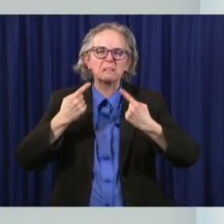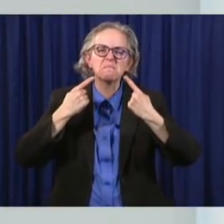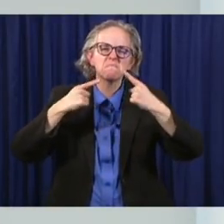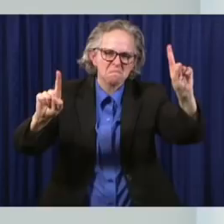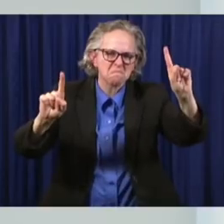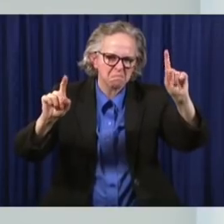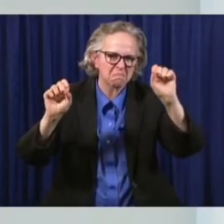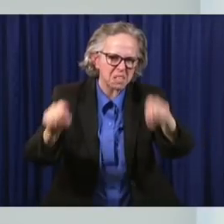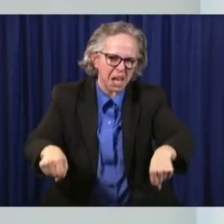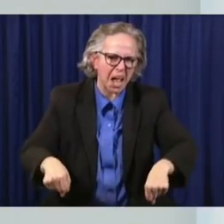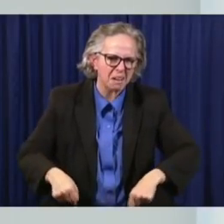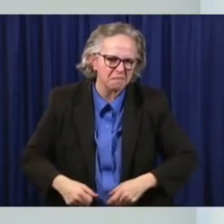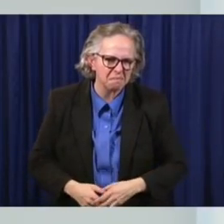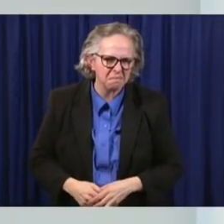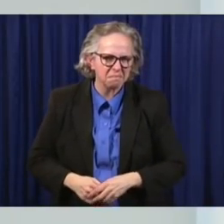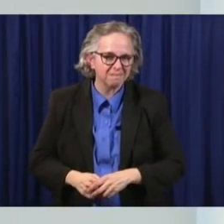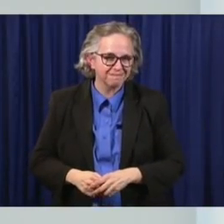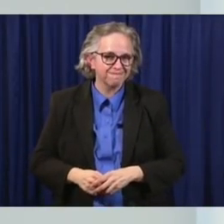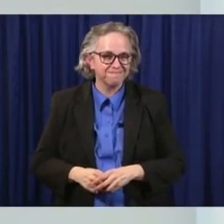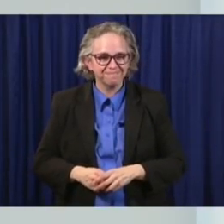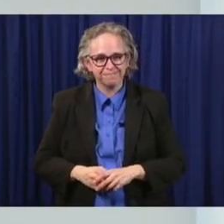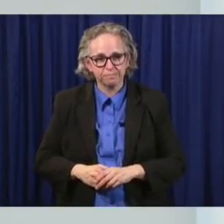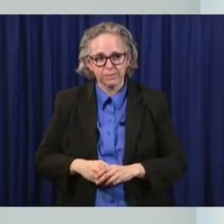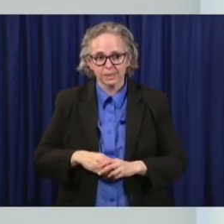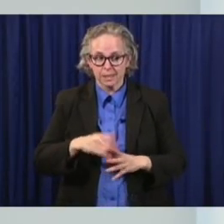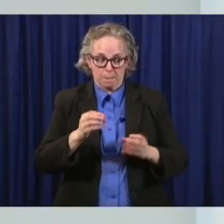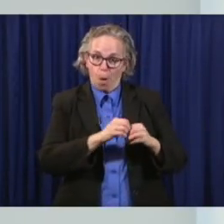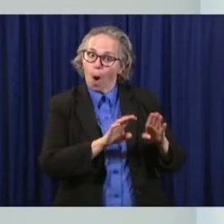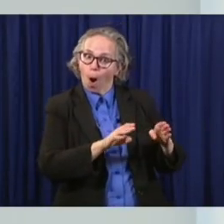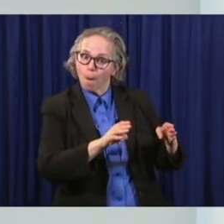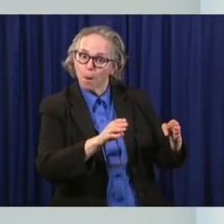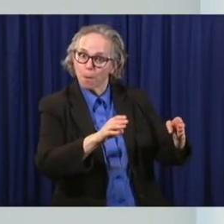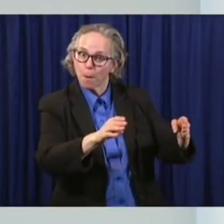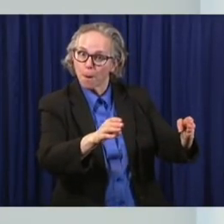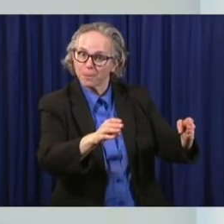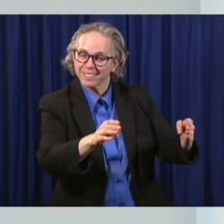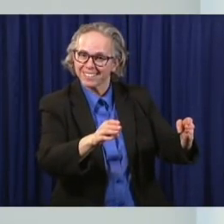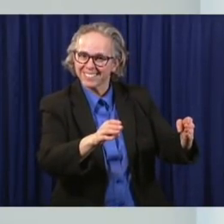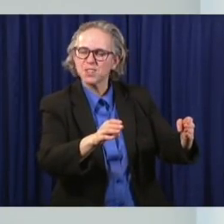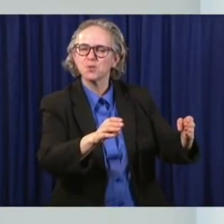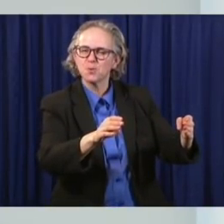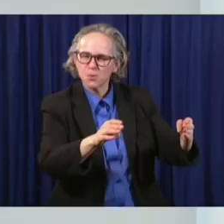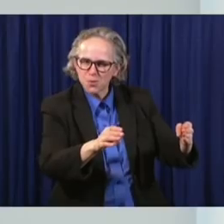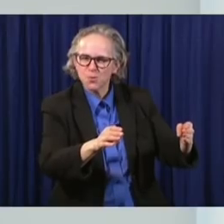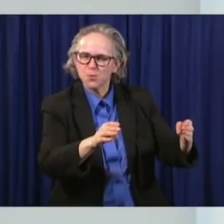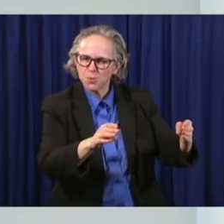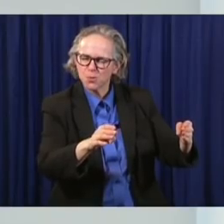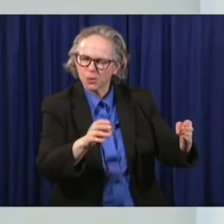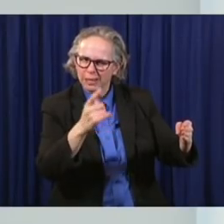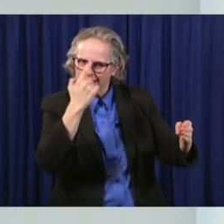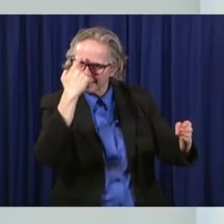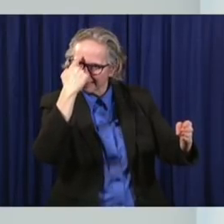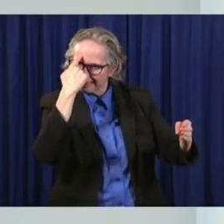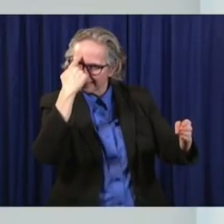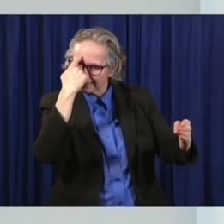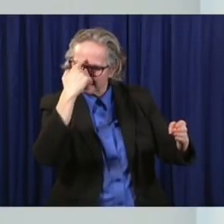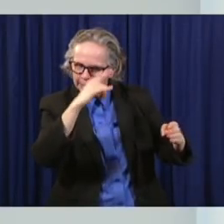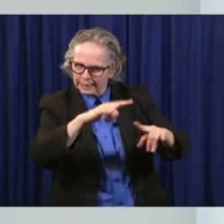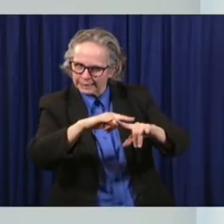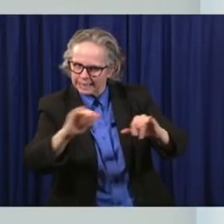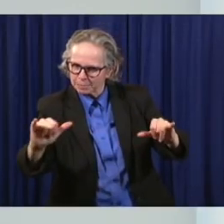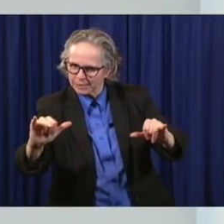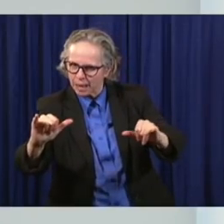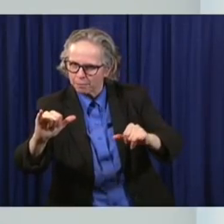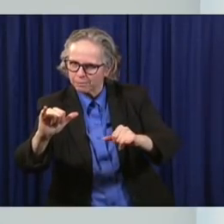opens up, I just want to reiterate what the governor said. We just have to be more vigilant about protecting each